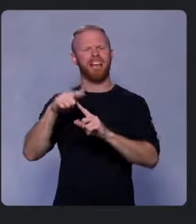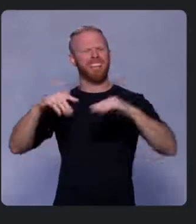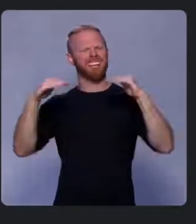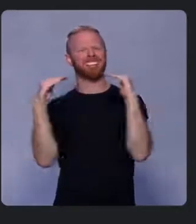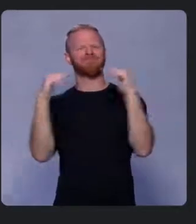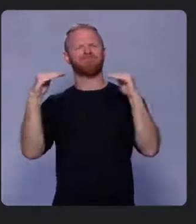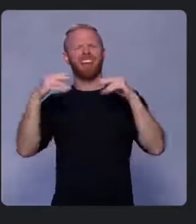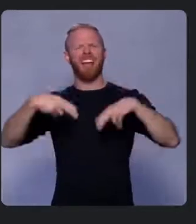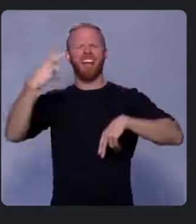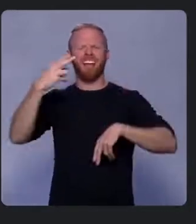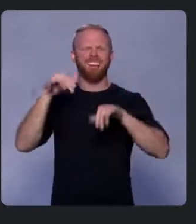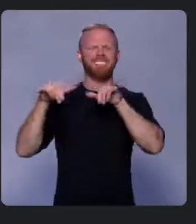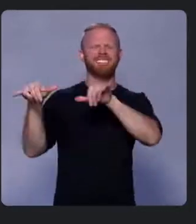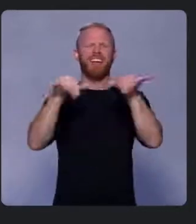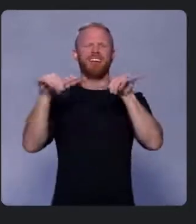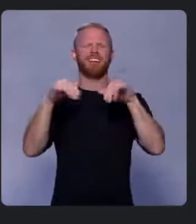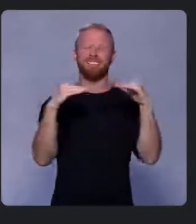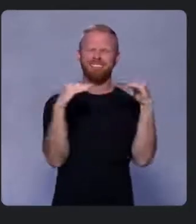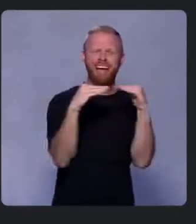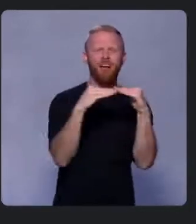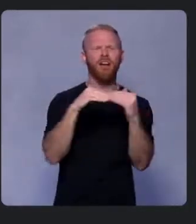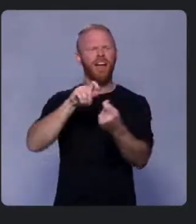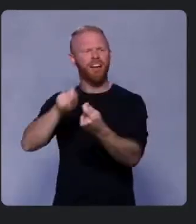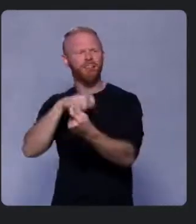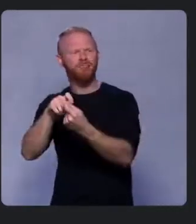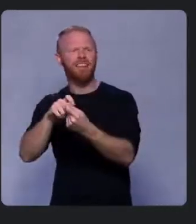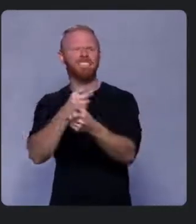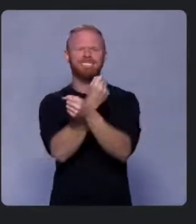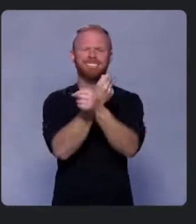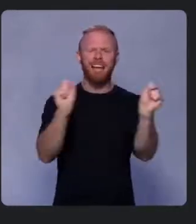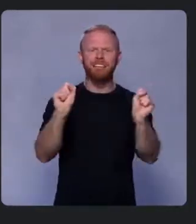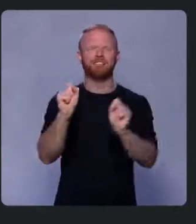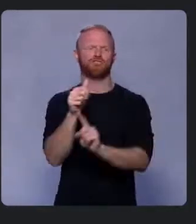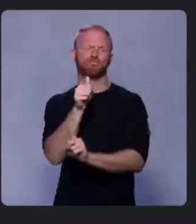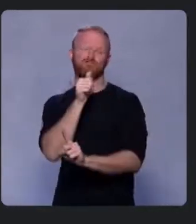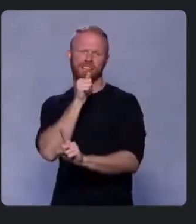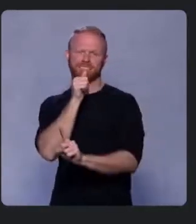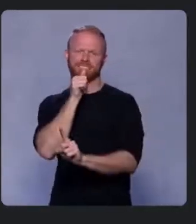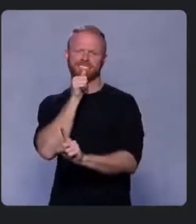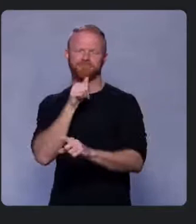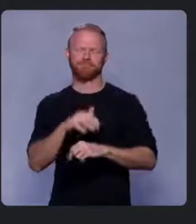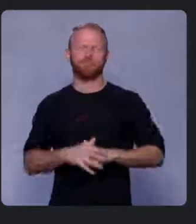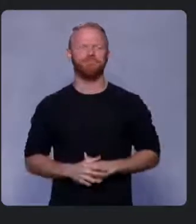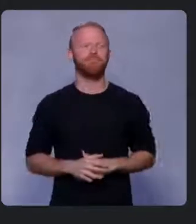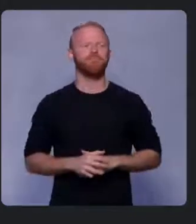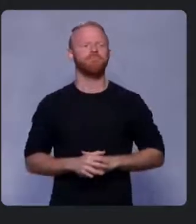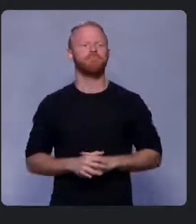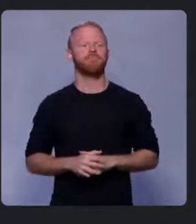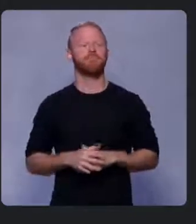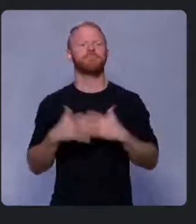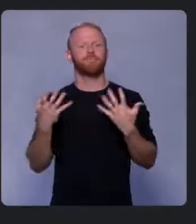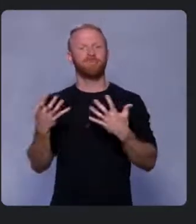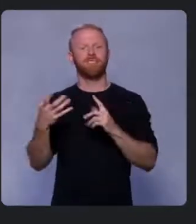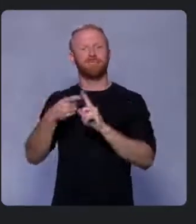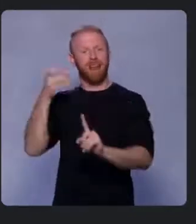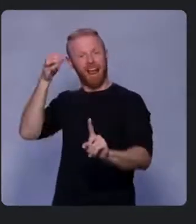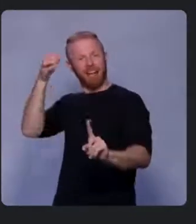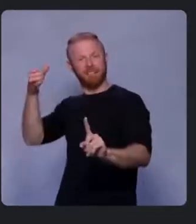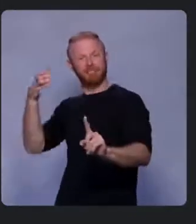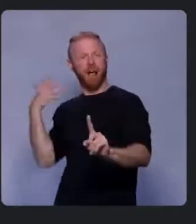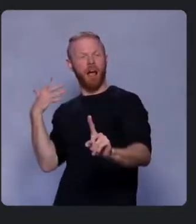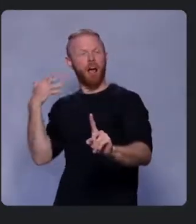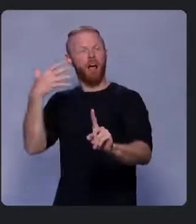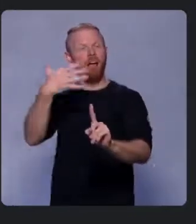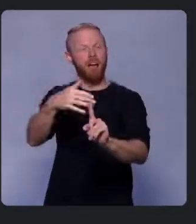on fairness, accuracy, safety, and privacy. So from concept all the way to